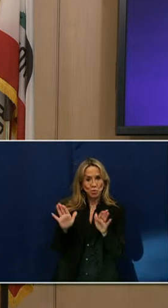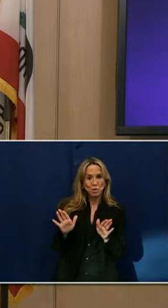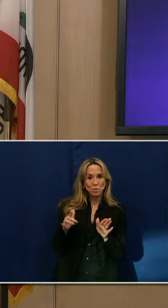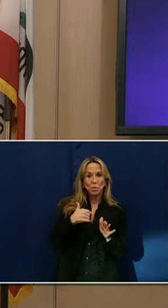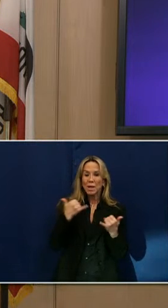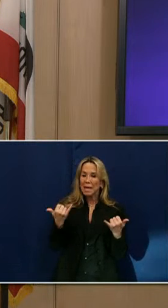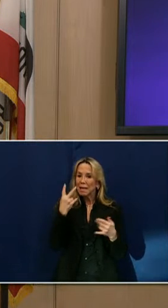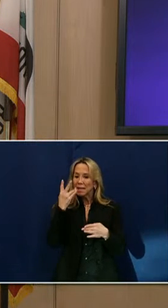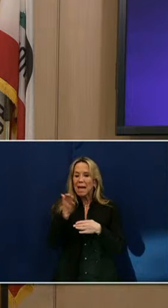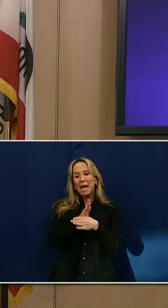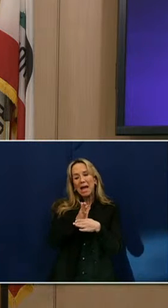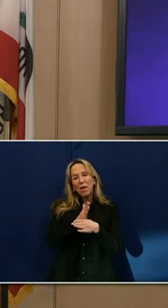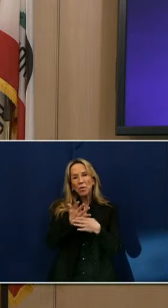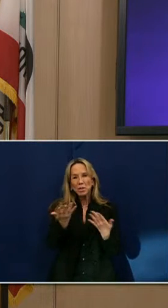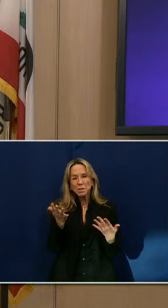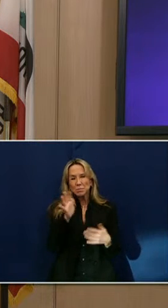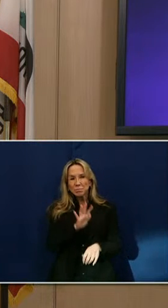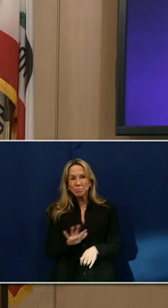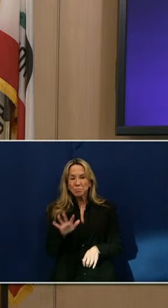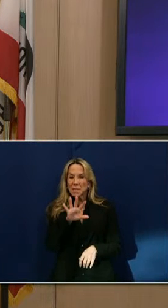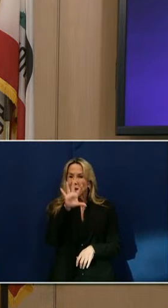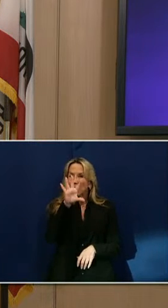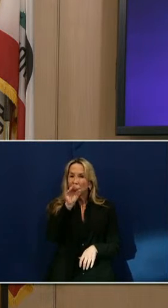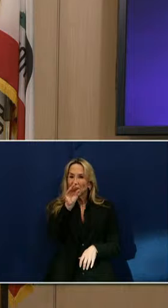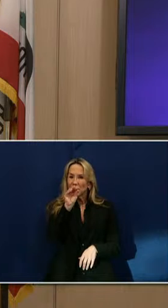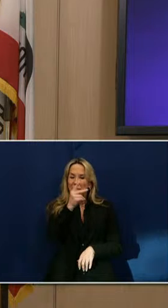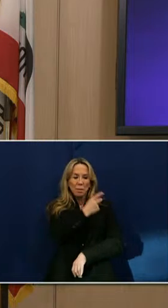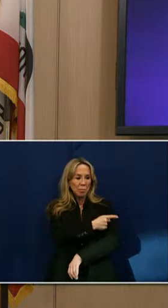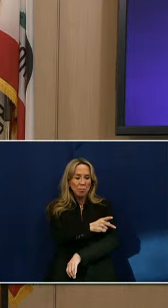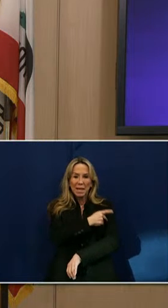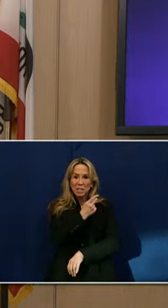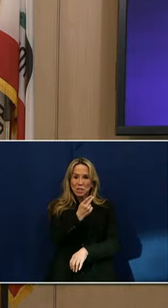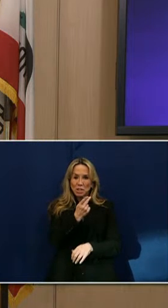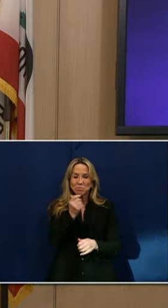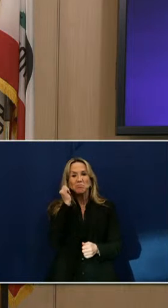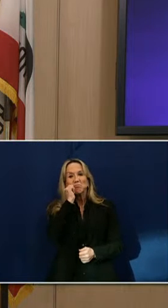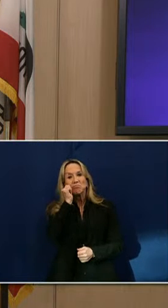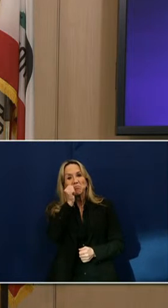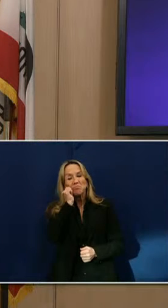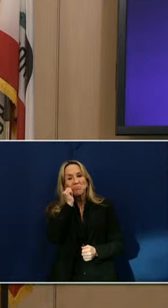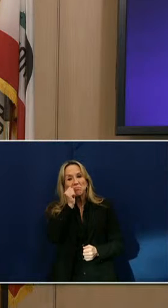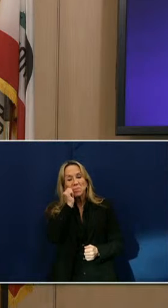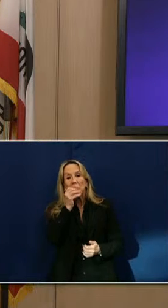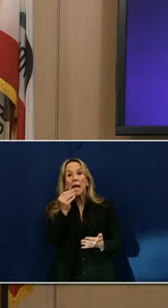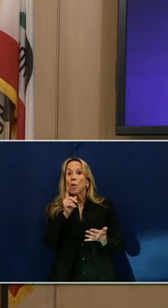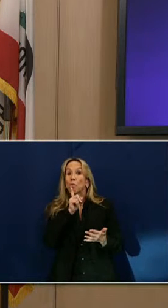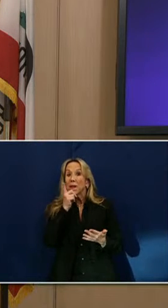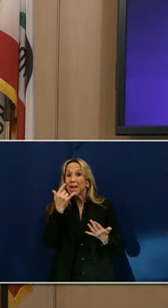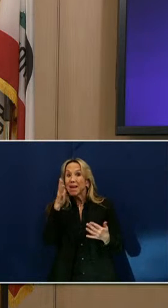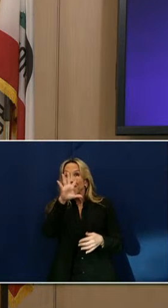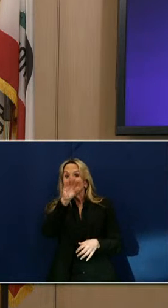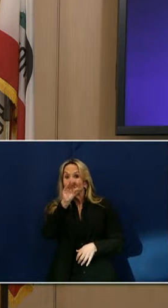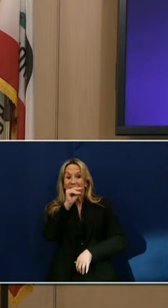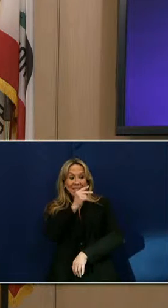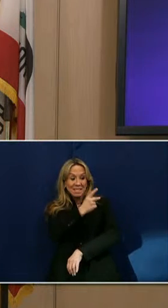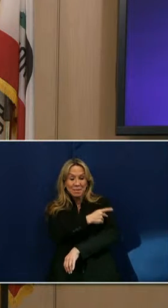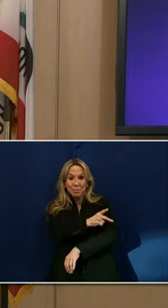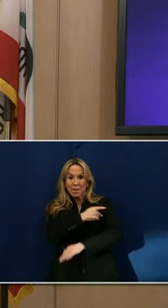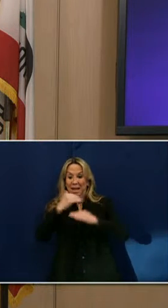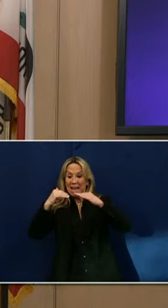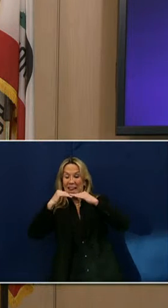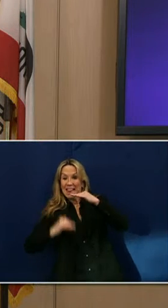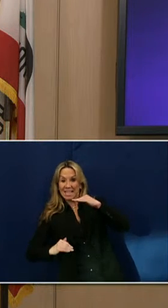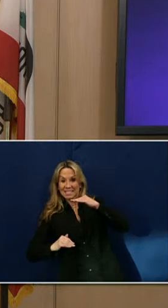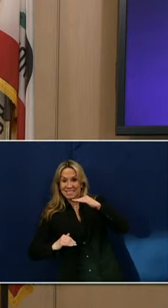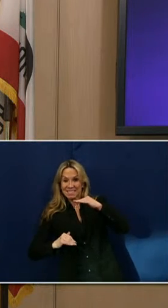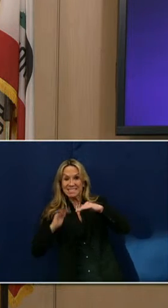on average about 50 patients per day less than what we normally see this time of year. And I think that's important for a couple